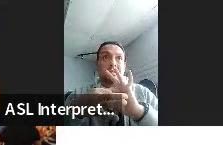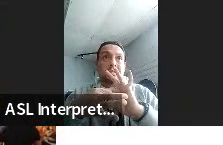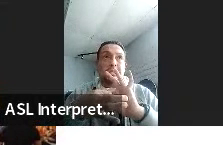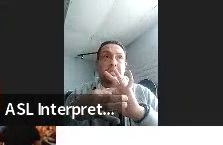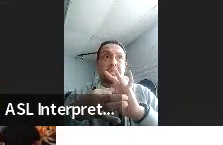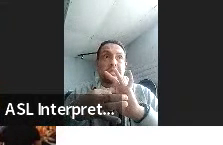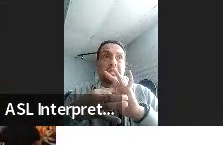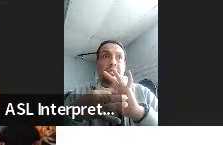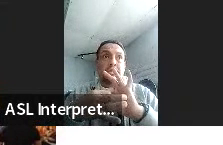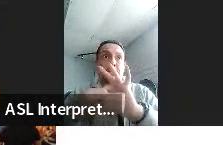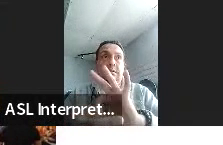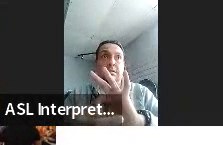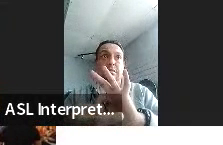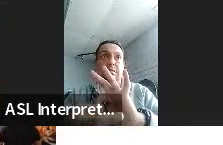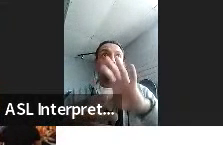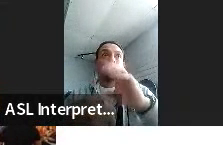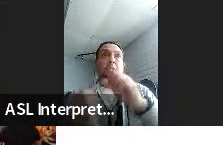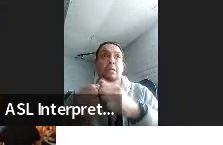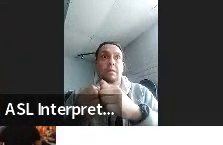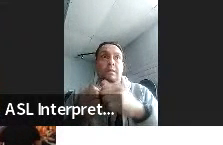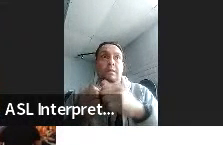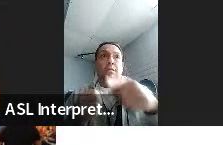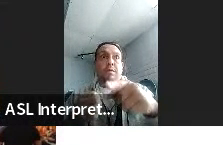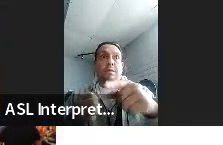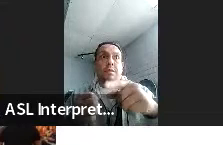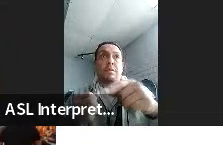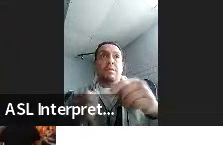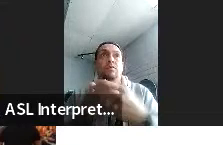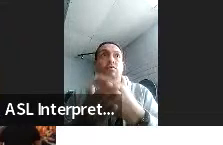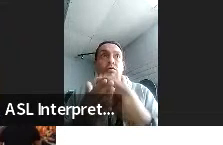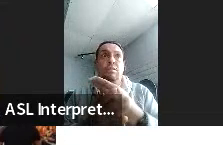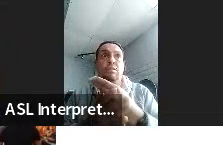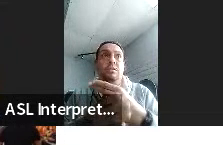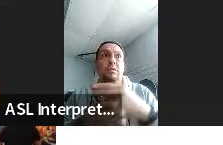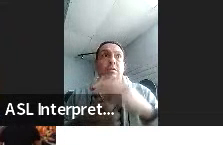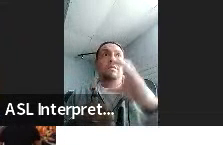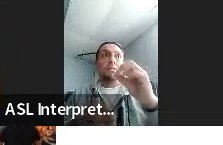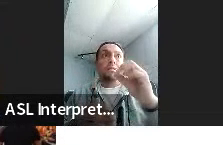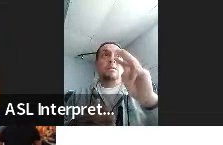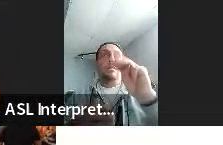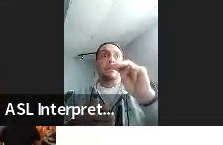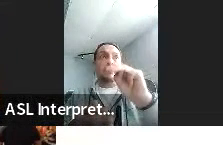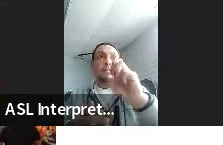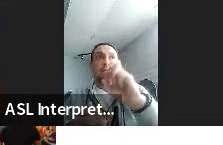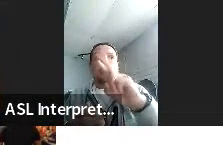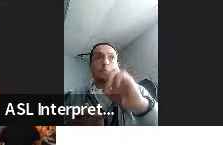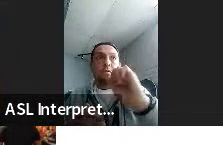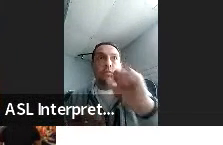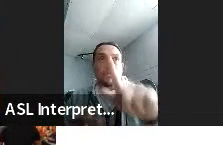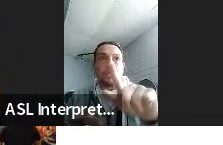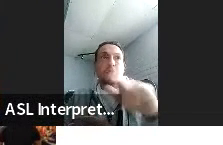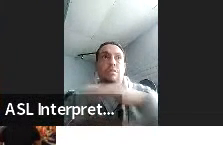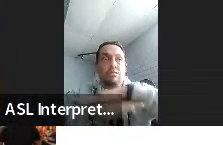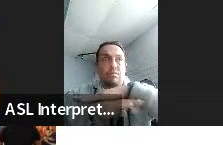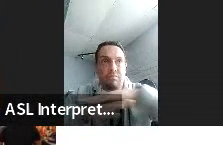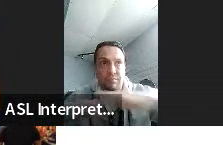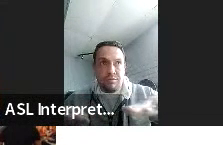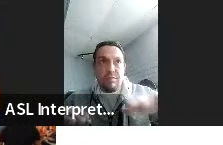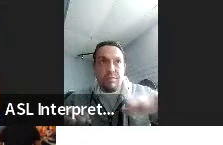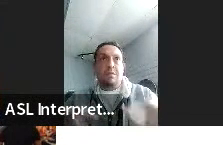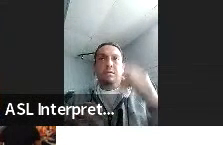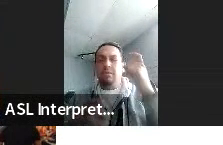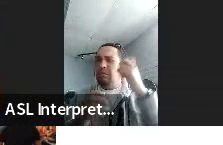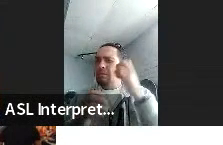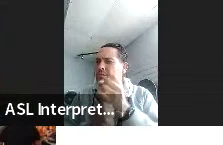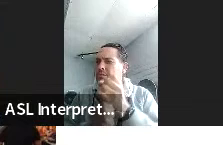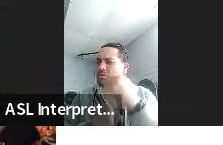have commercial uses on the ground floor and residences above. But there are a few ways in which we think it makes sense to allow for